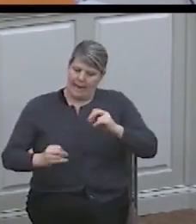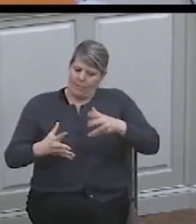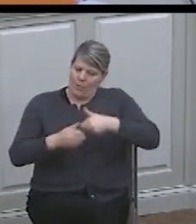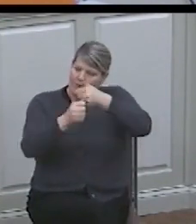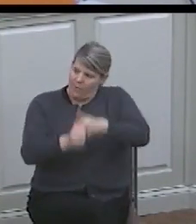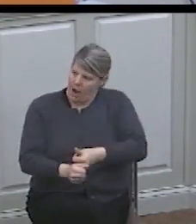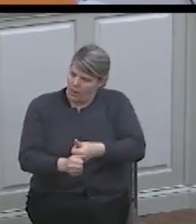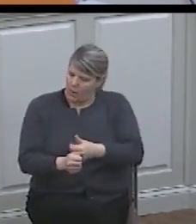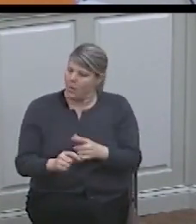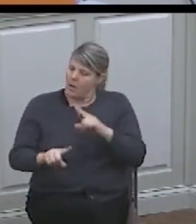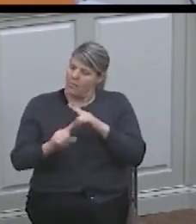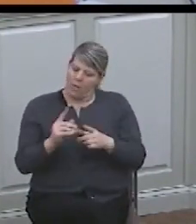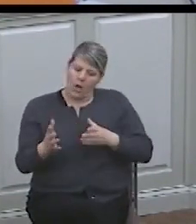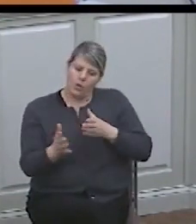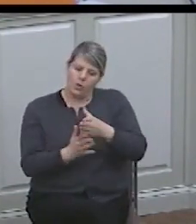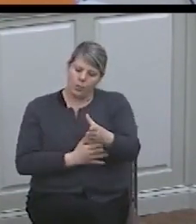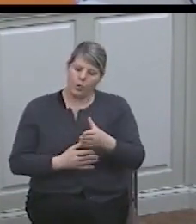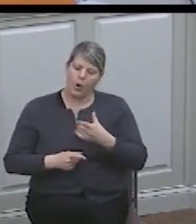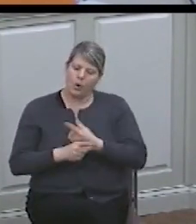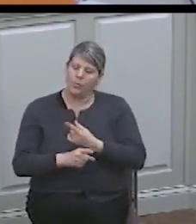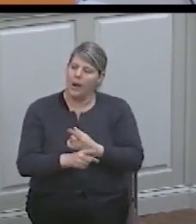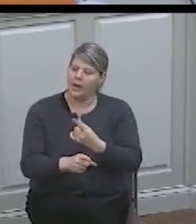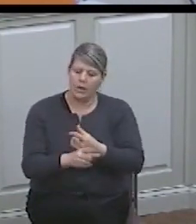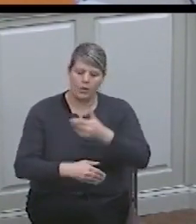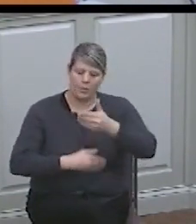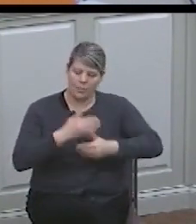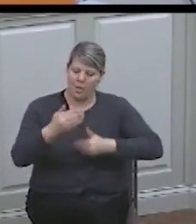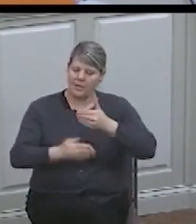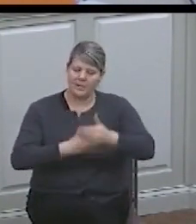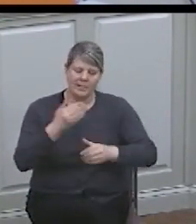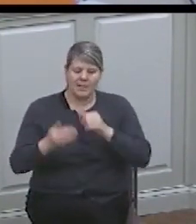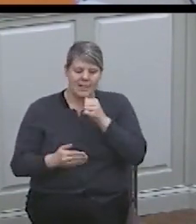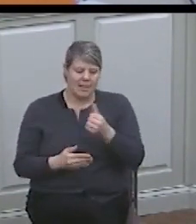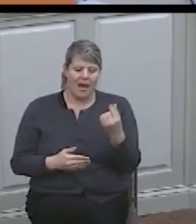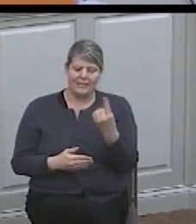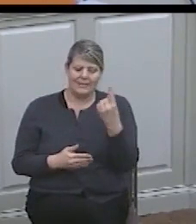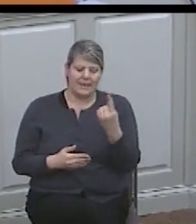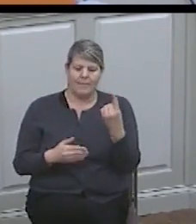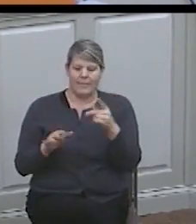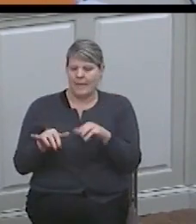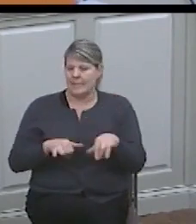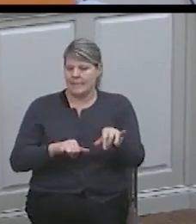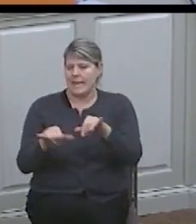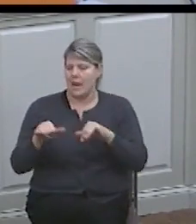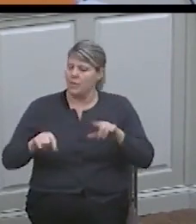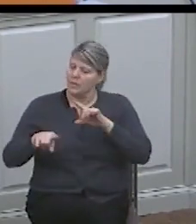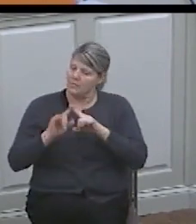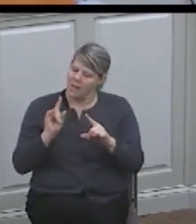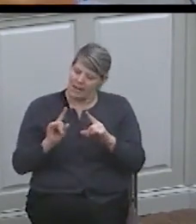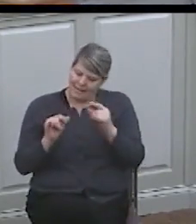a regular adoption process where it's not just something standard and last in perpetuity.